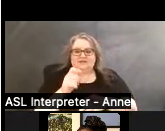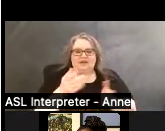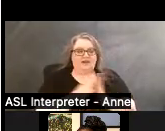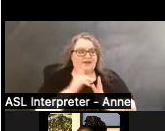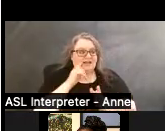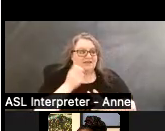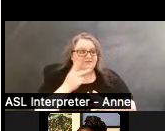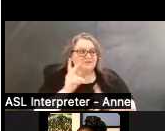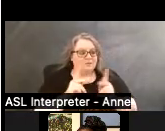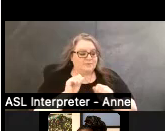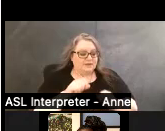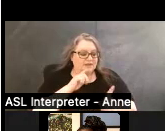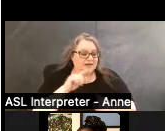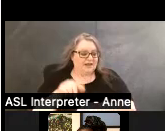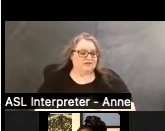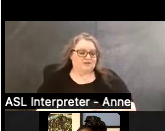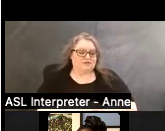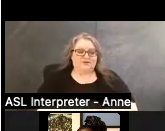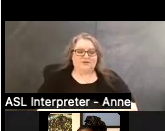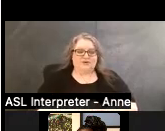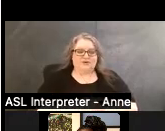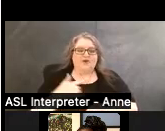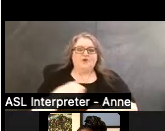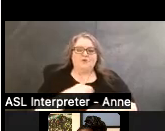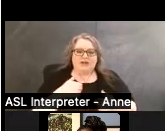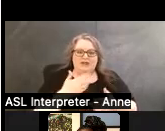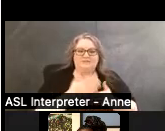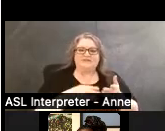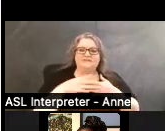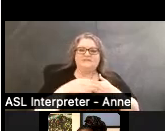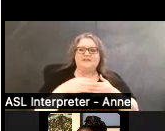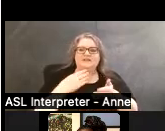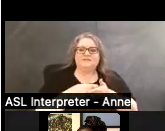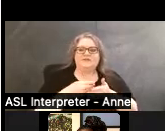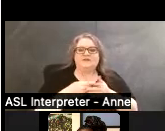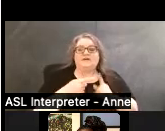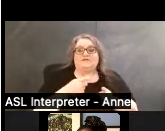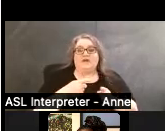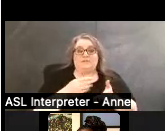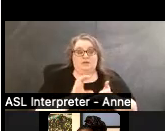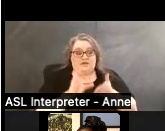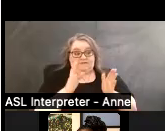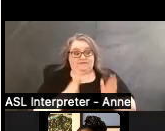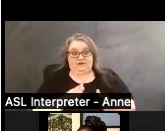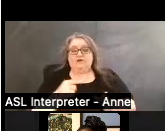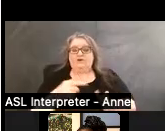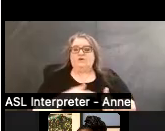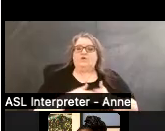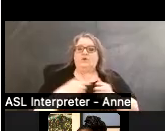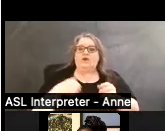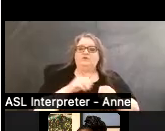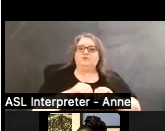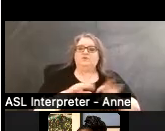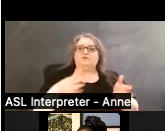can answer this if you'd like. We have some flexible funding from a funder that requires we disperse the